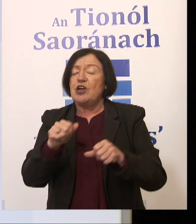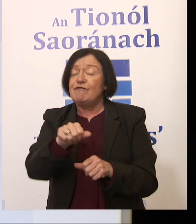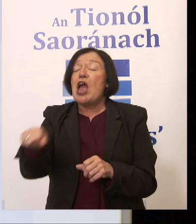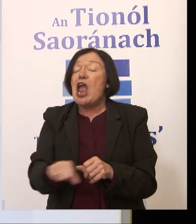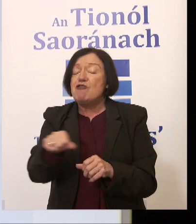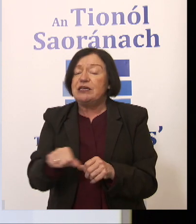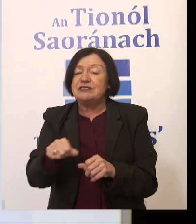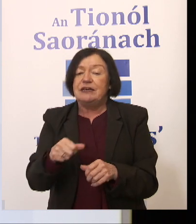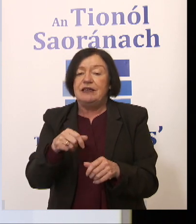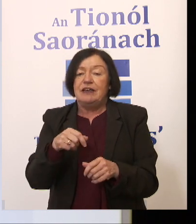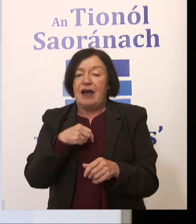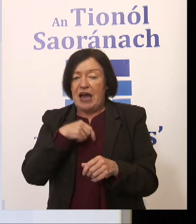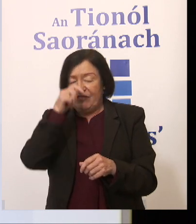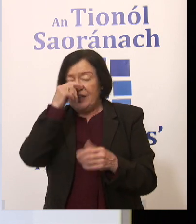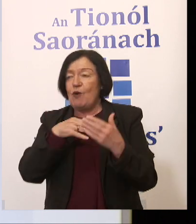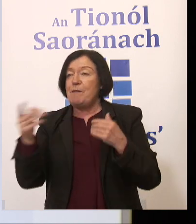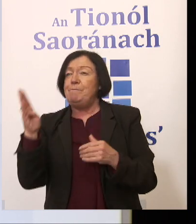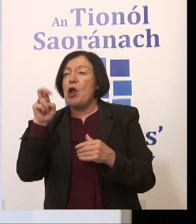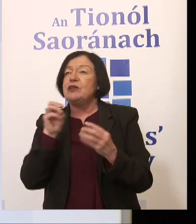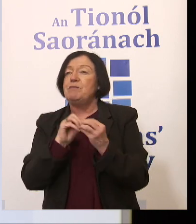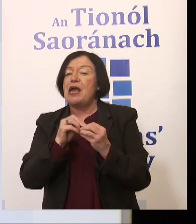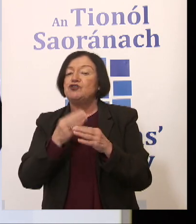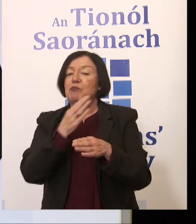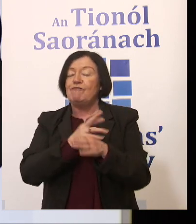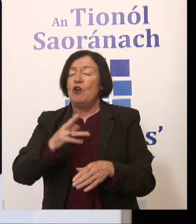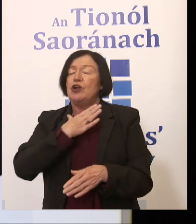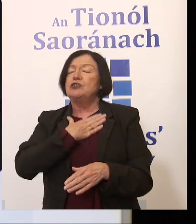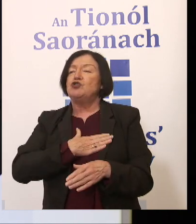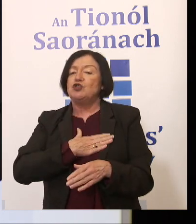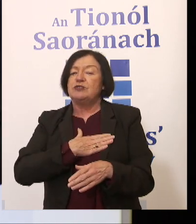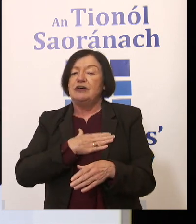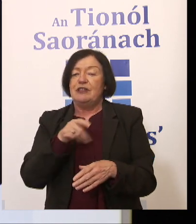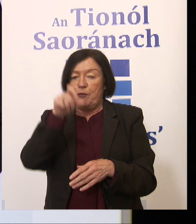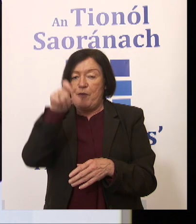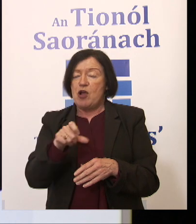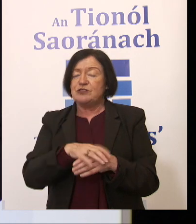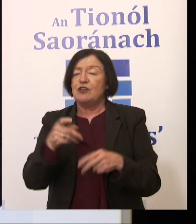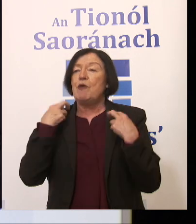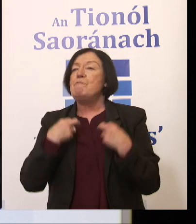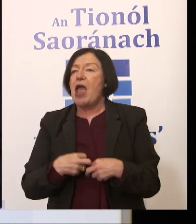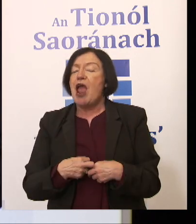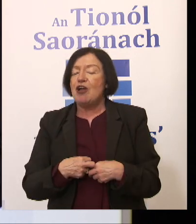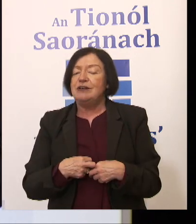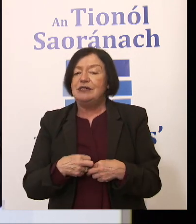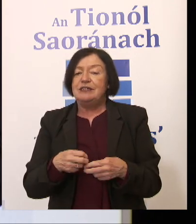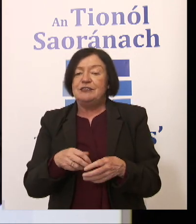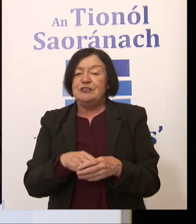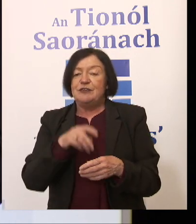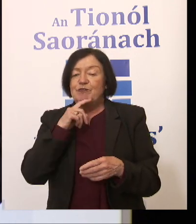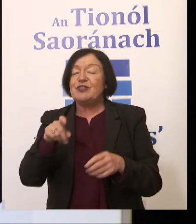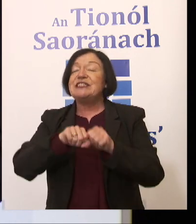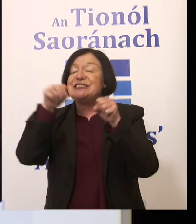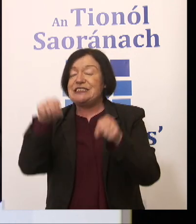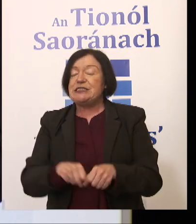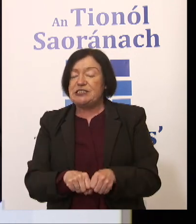And again, this I think is what Bertie was talking about, and not just the person of the mayor, but I suppose the system.